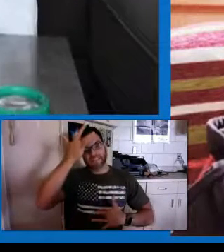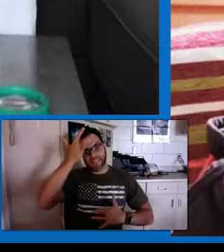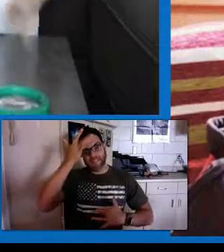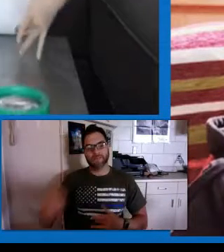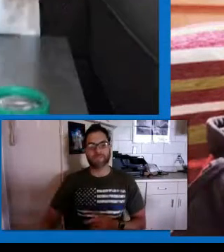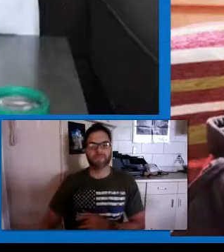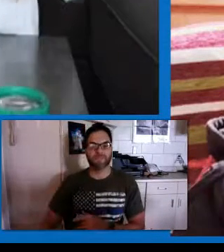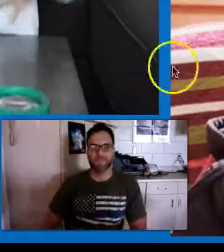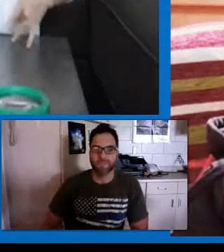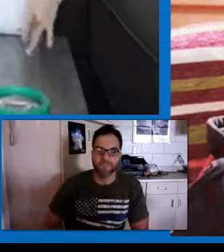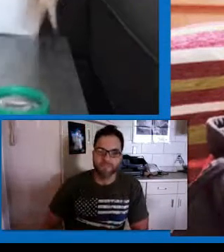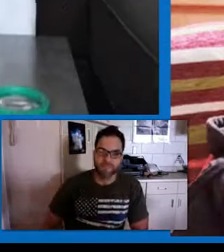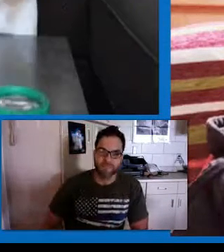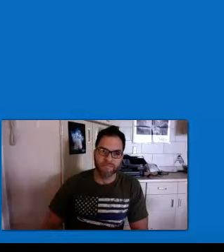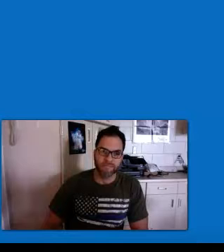Sick.